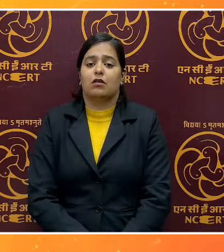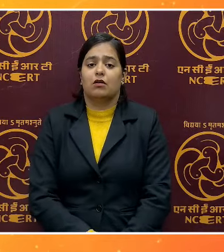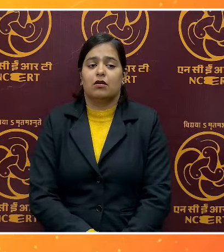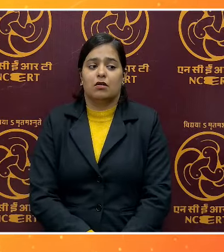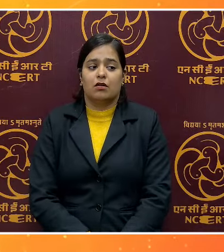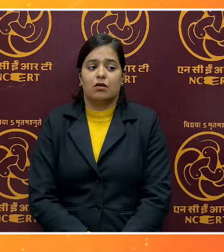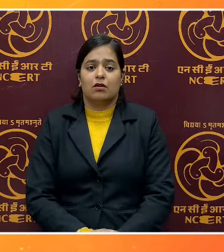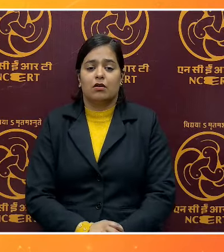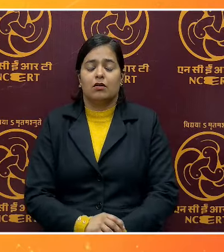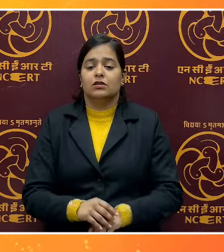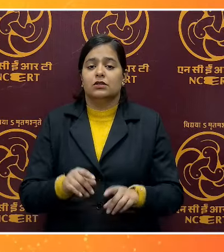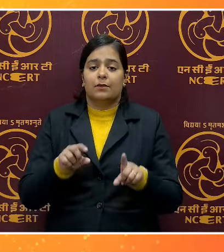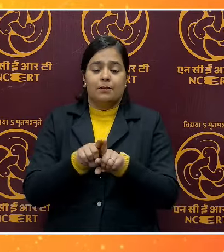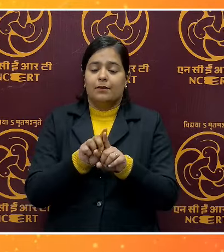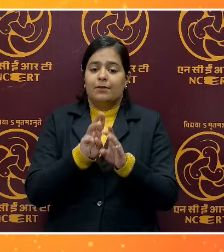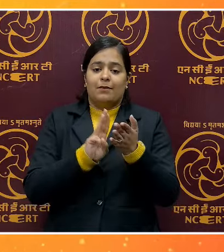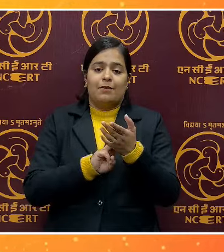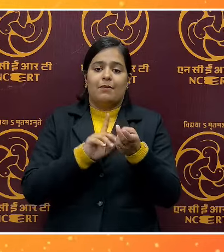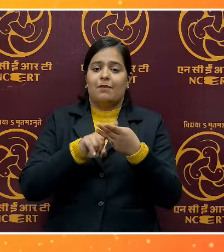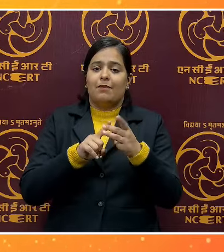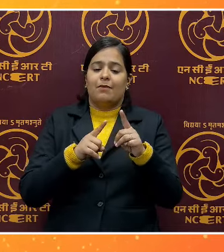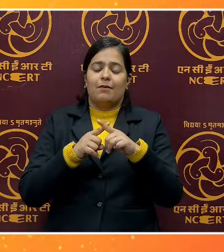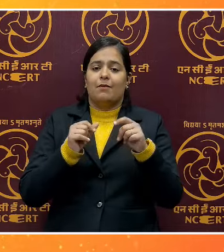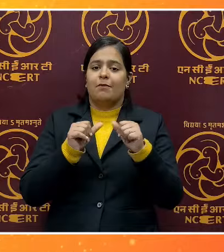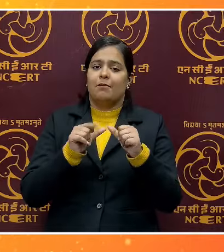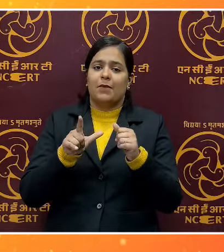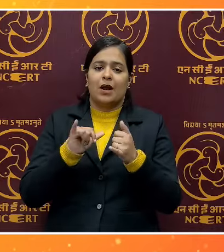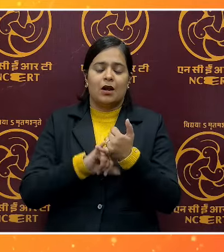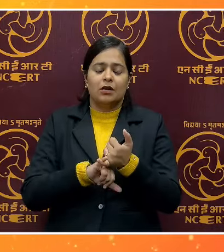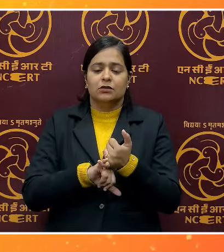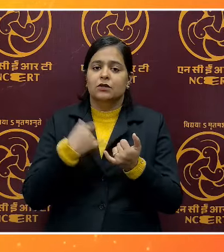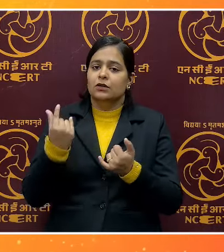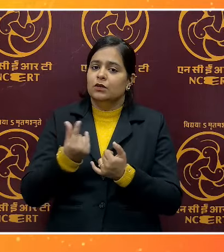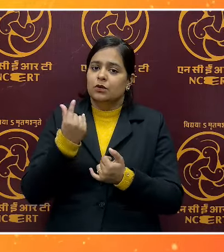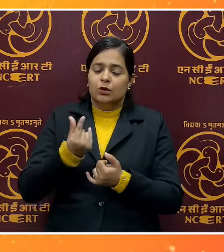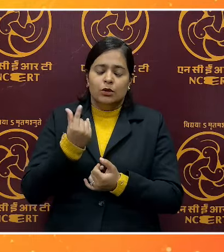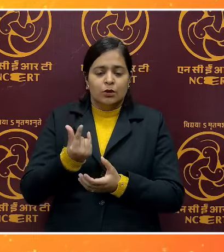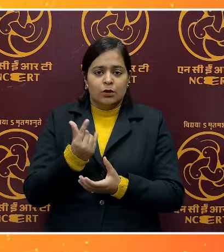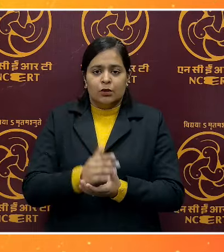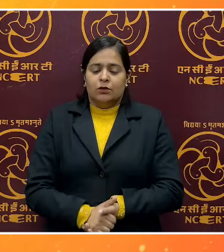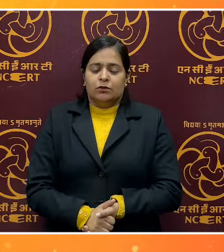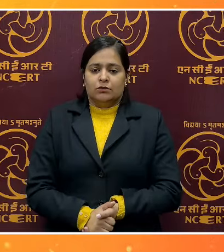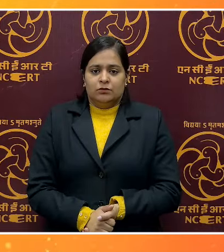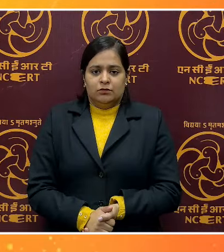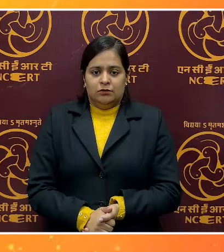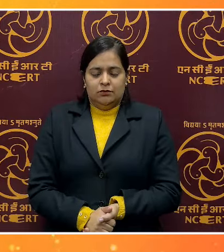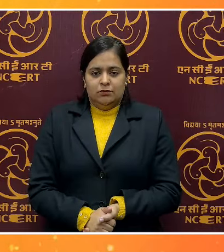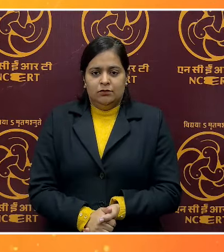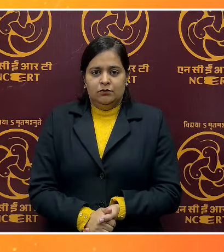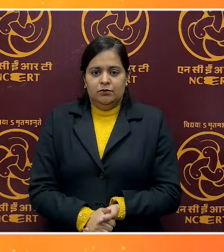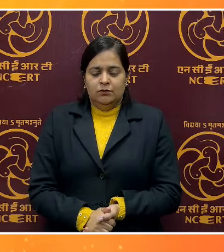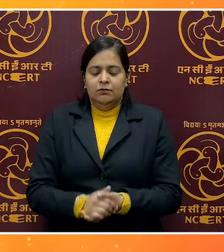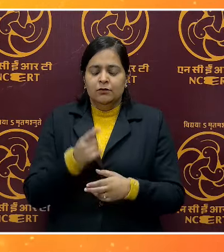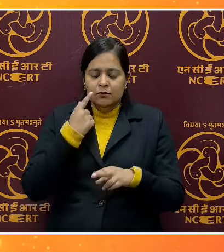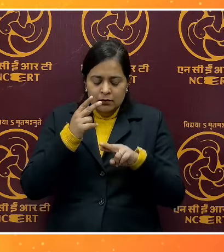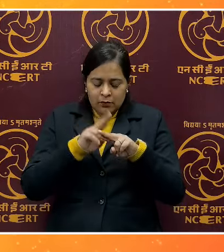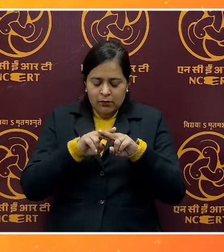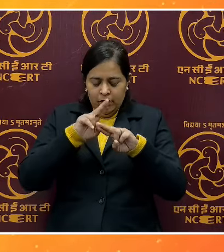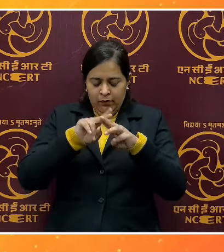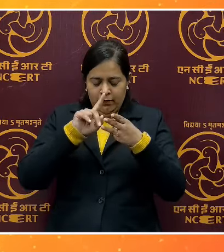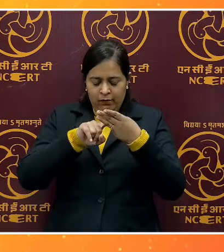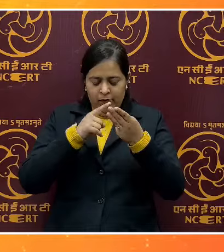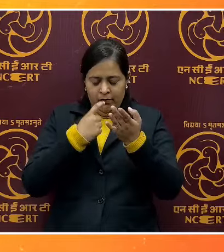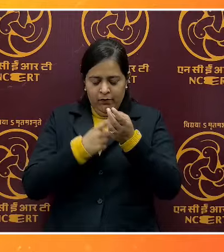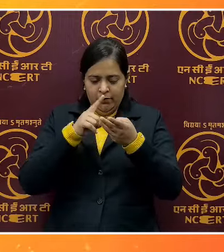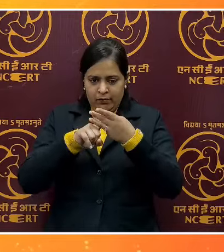For some metals like Latin names are used in the complex anion. In case of ferrate for iron,